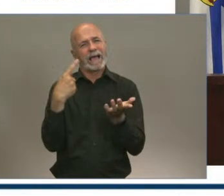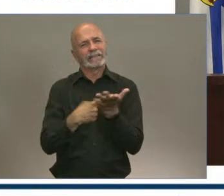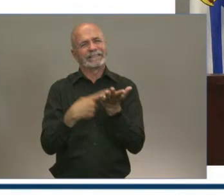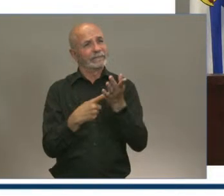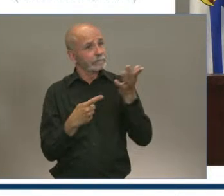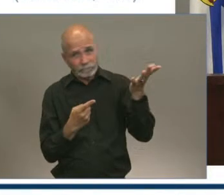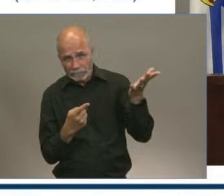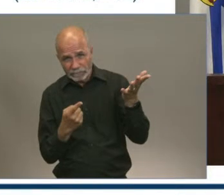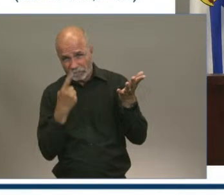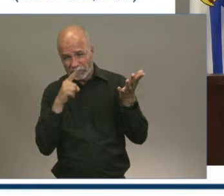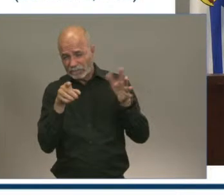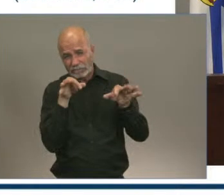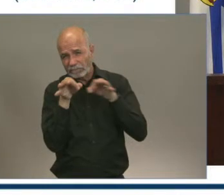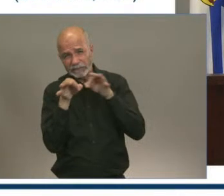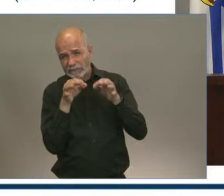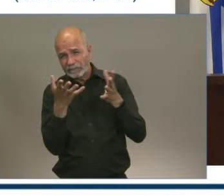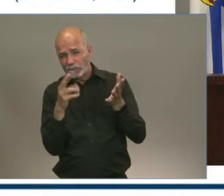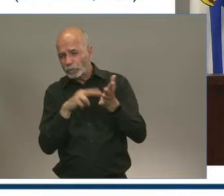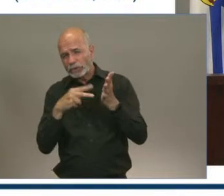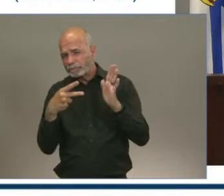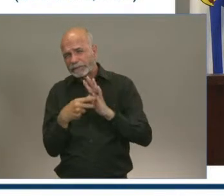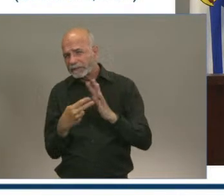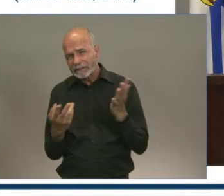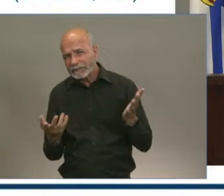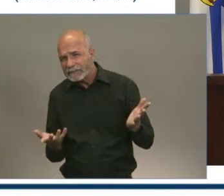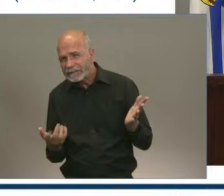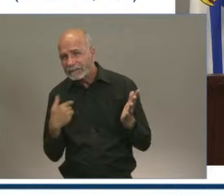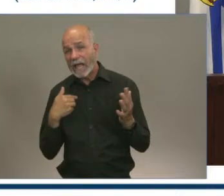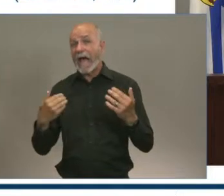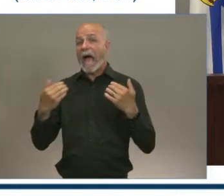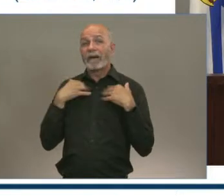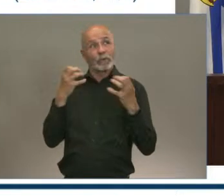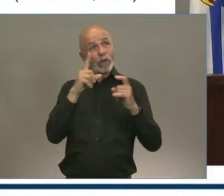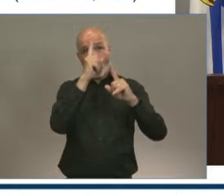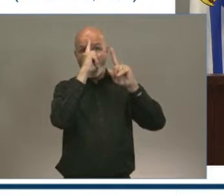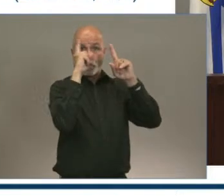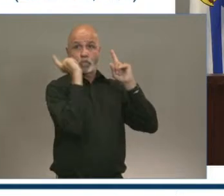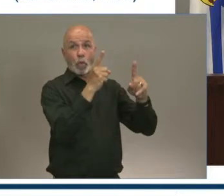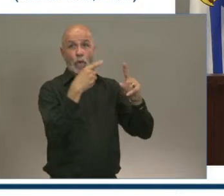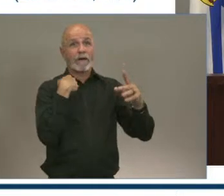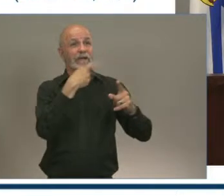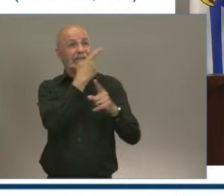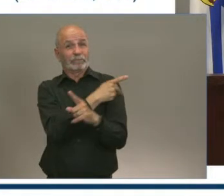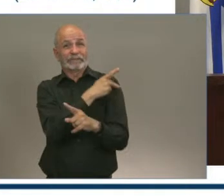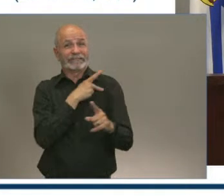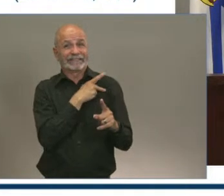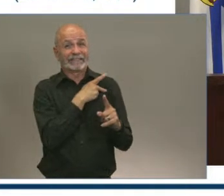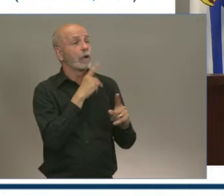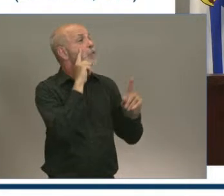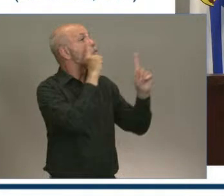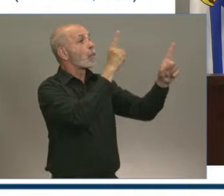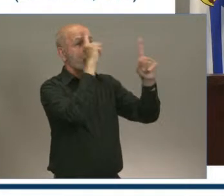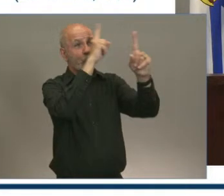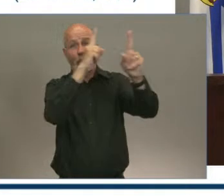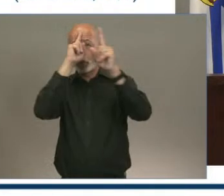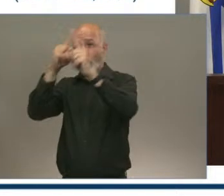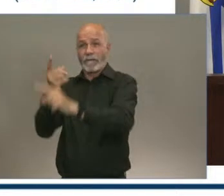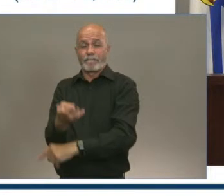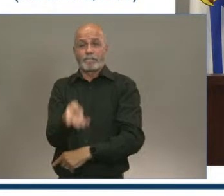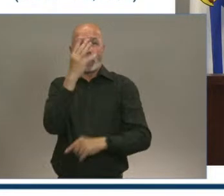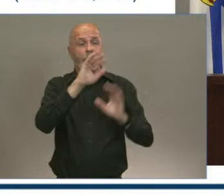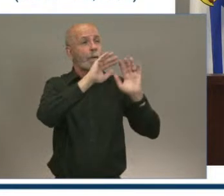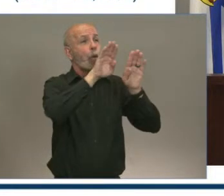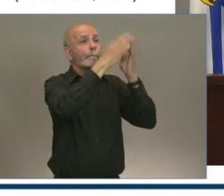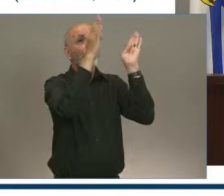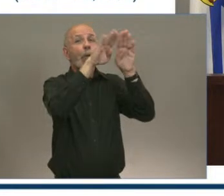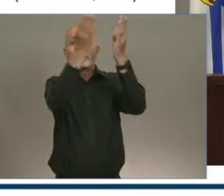we have target dates for reopening in each province to the Atlantic area that are roughly in the same ballpark.